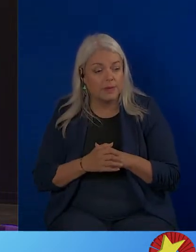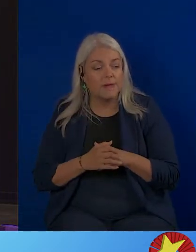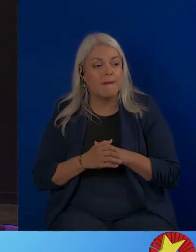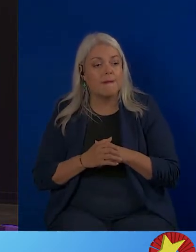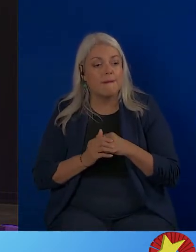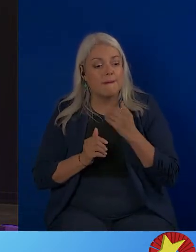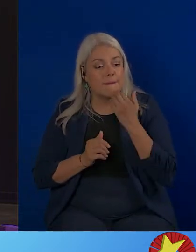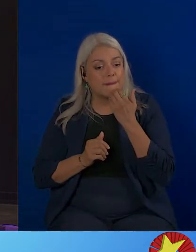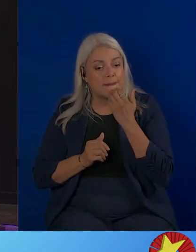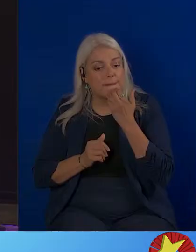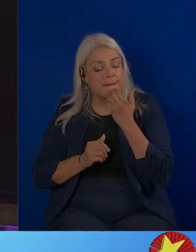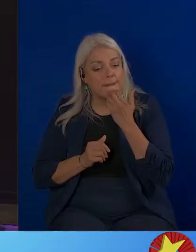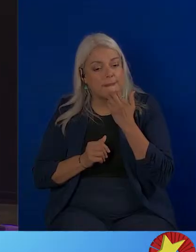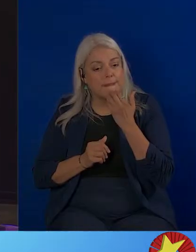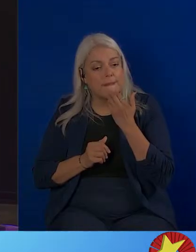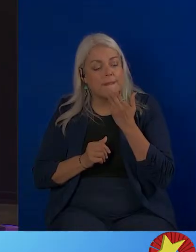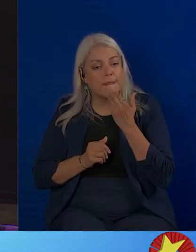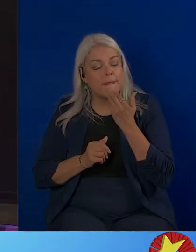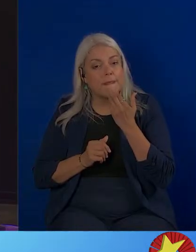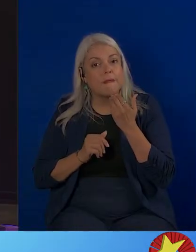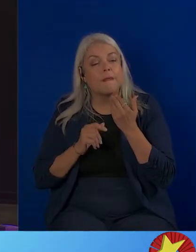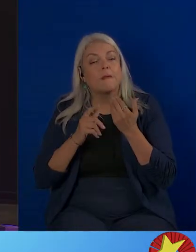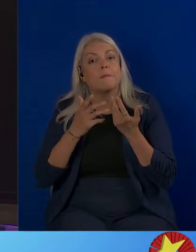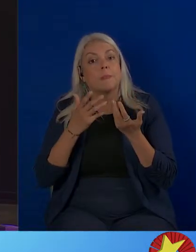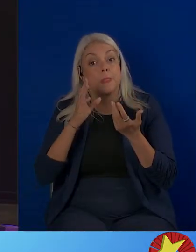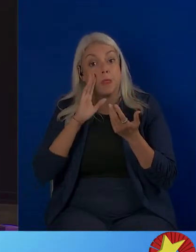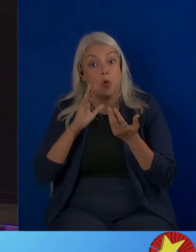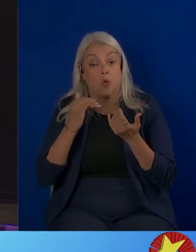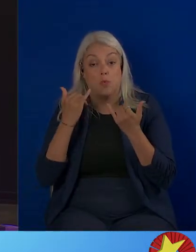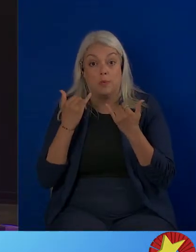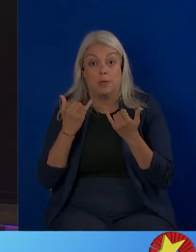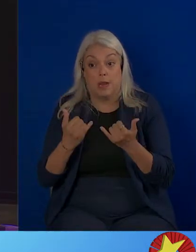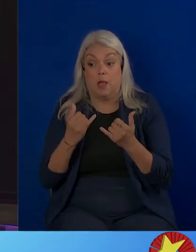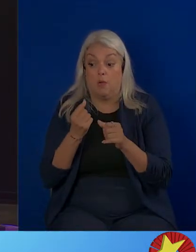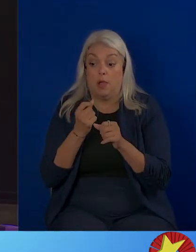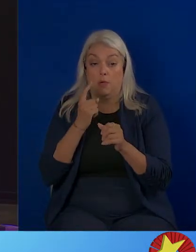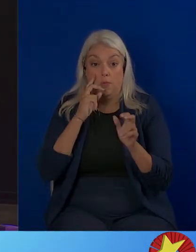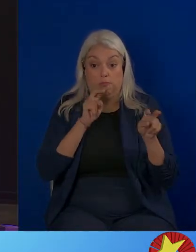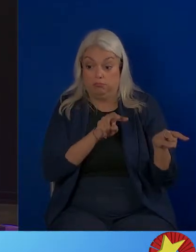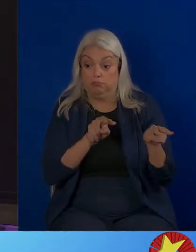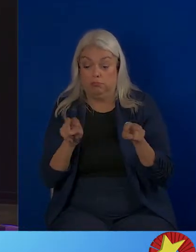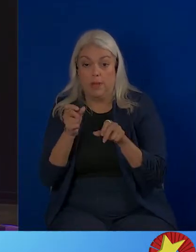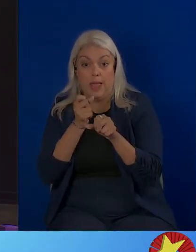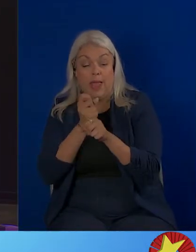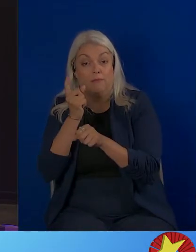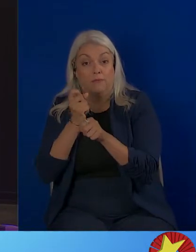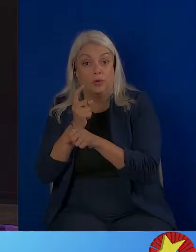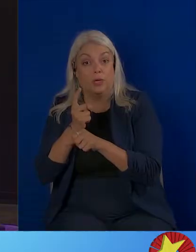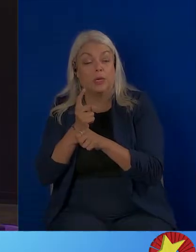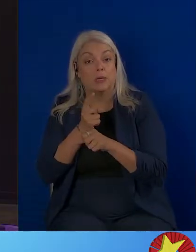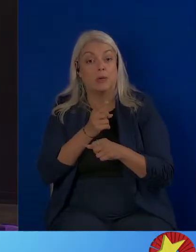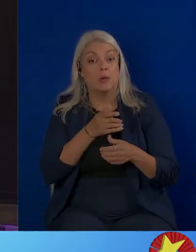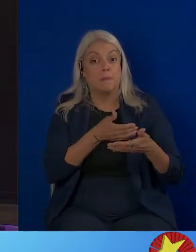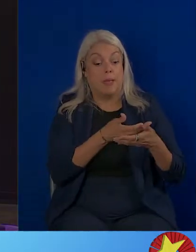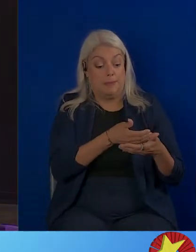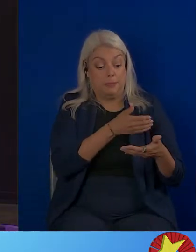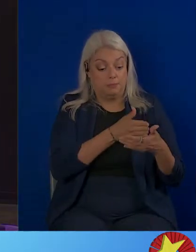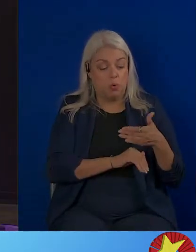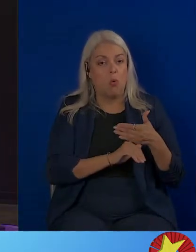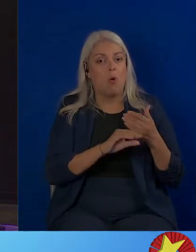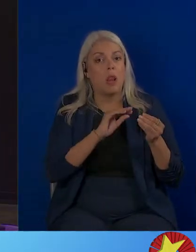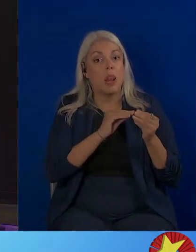the amount of babies being born every year has been declining consistently.